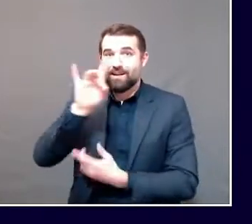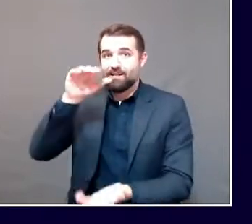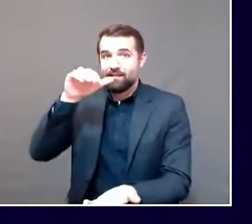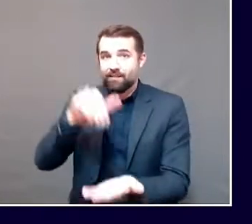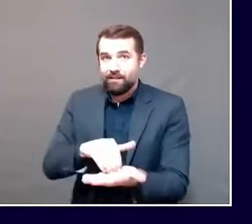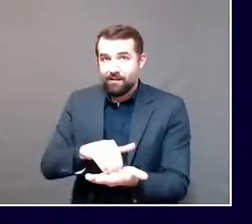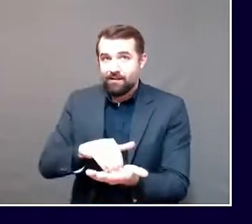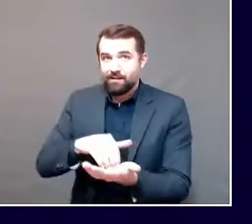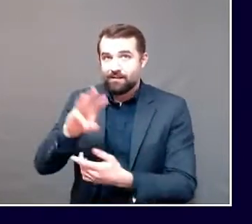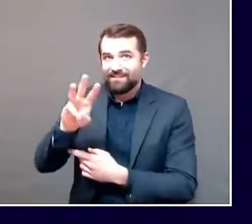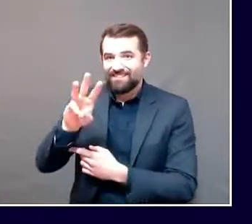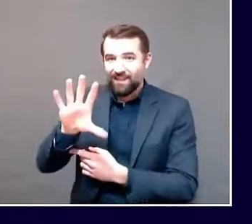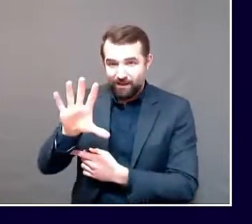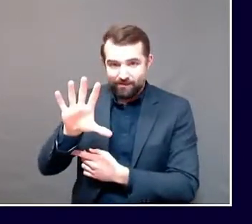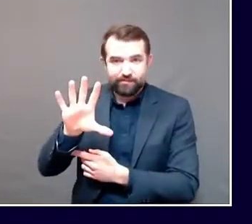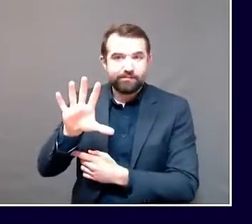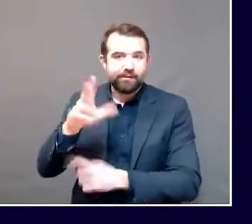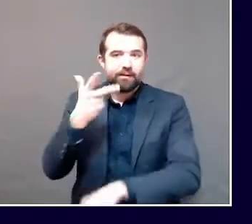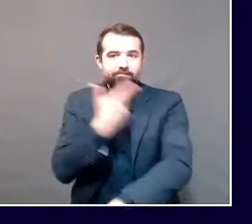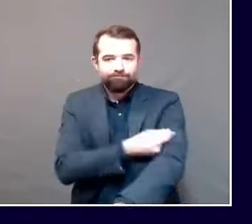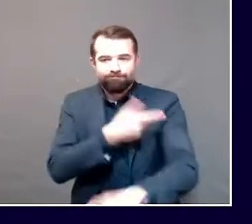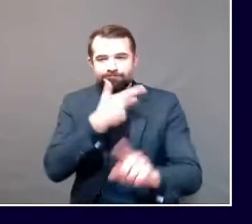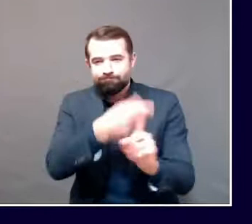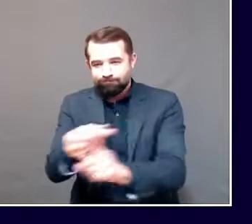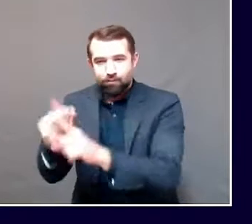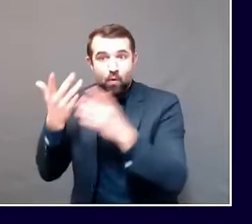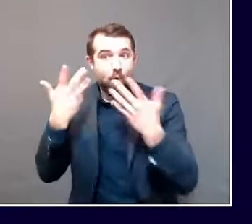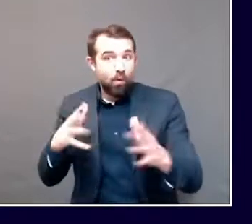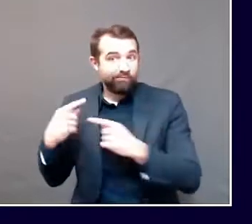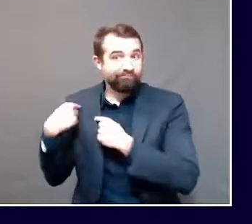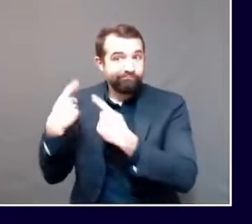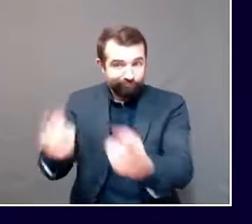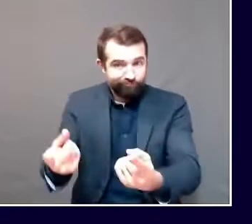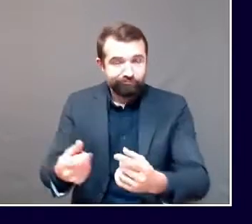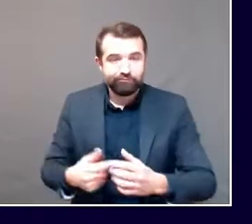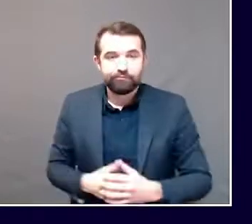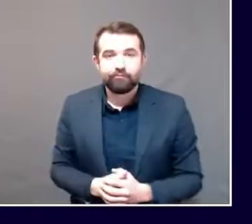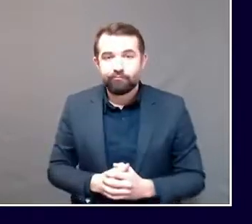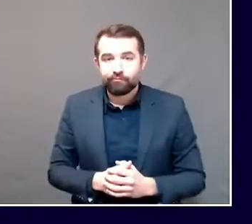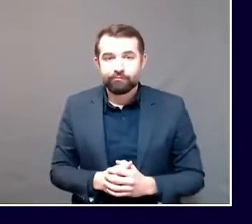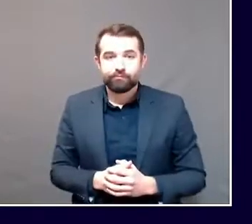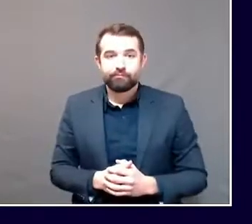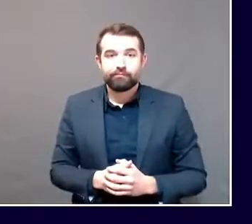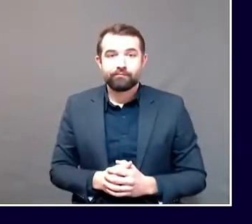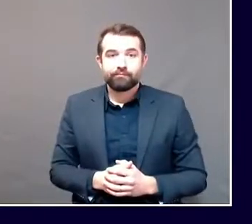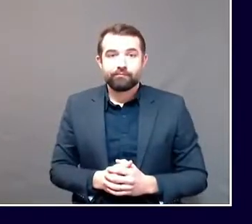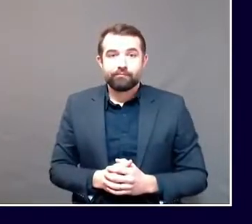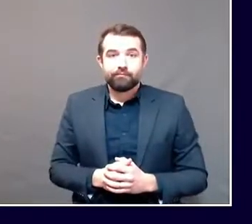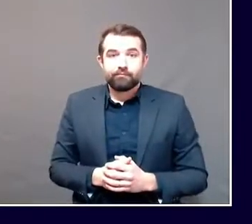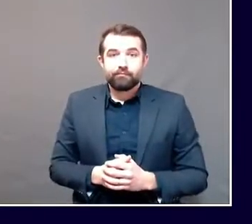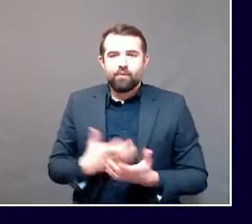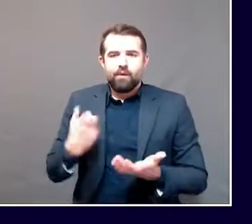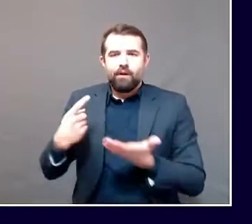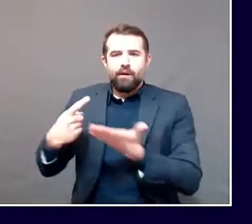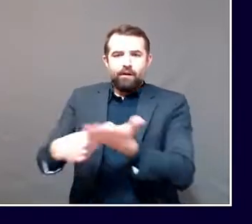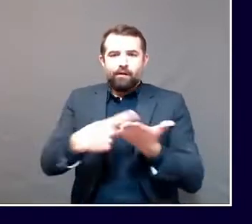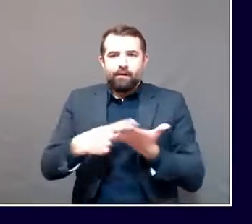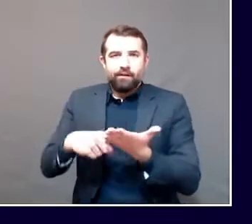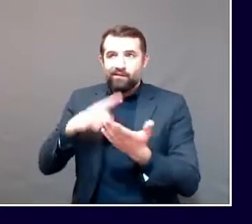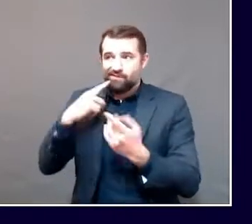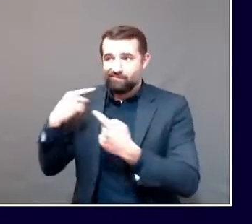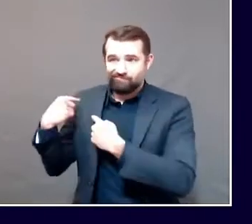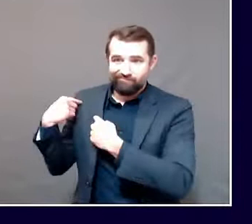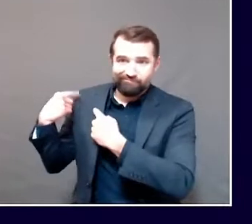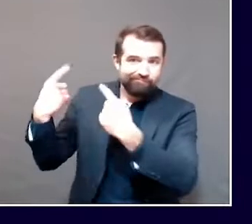38,065 people have received doses of COVID-19 vaccination. As we've discussed, those numbers can and